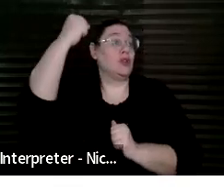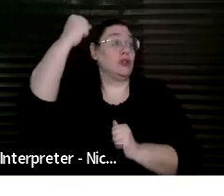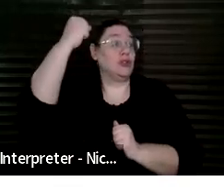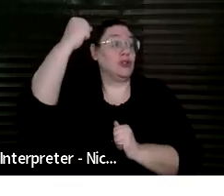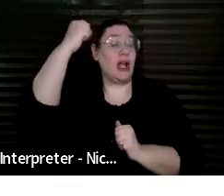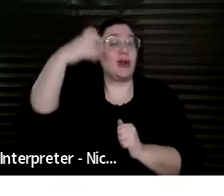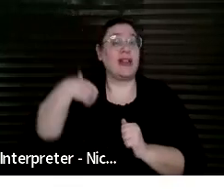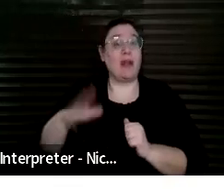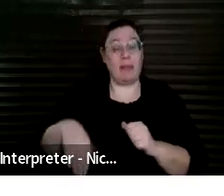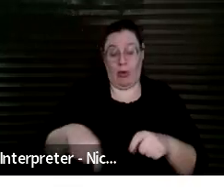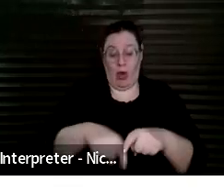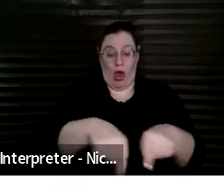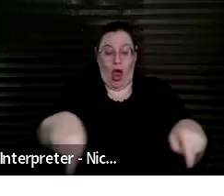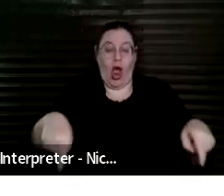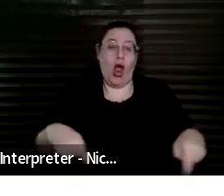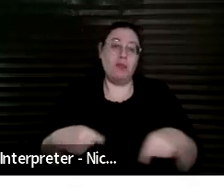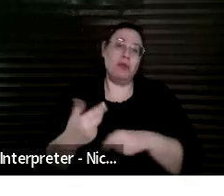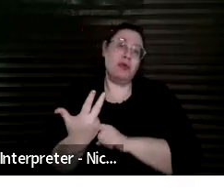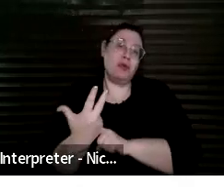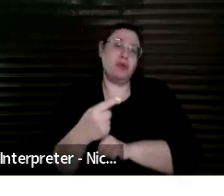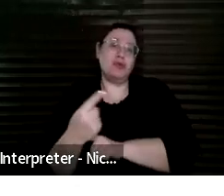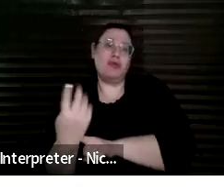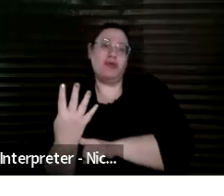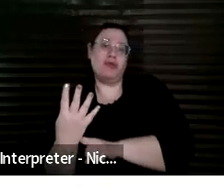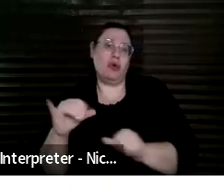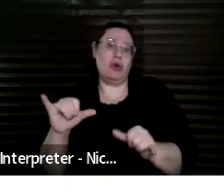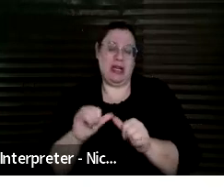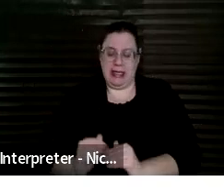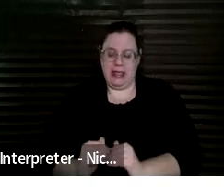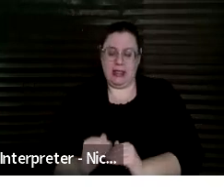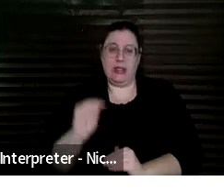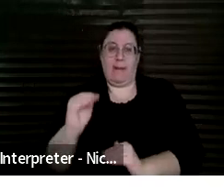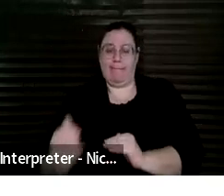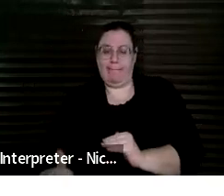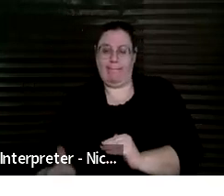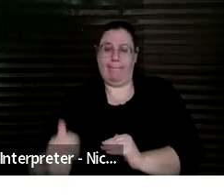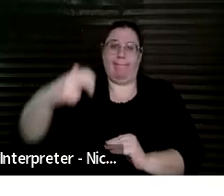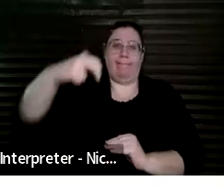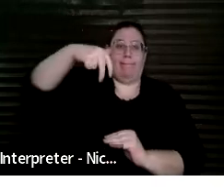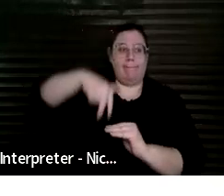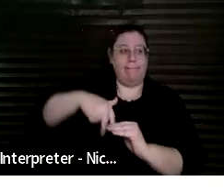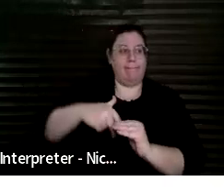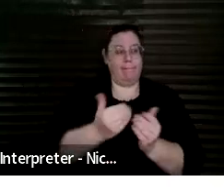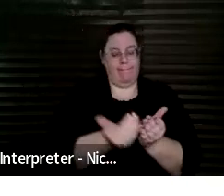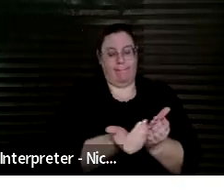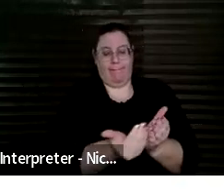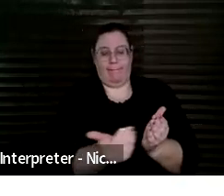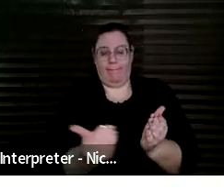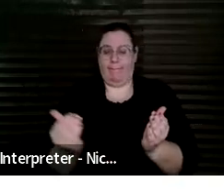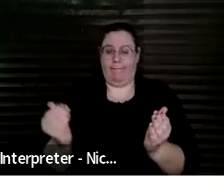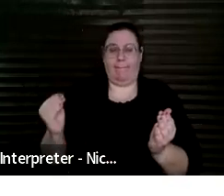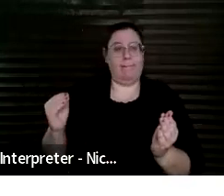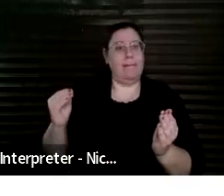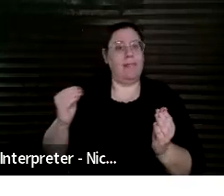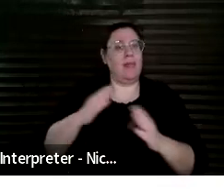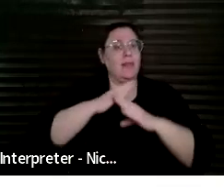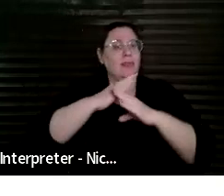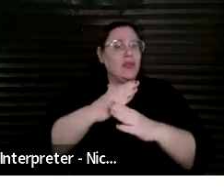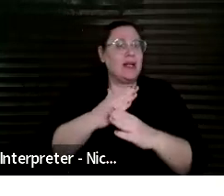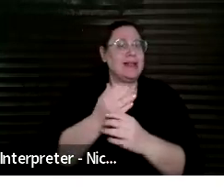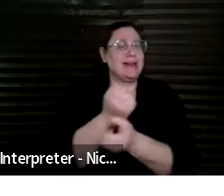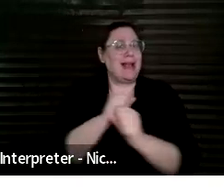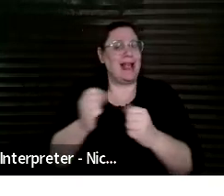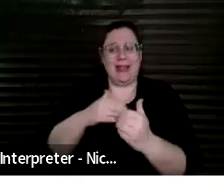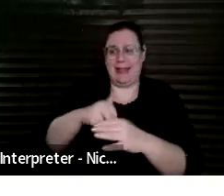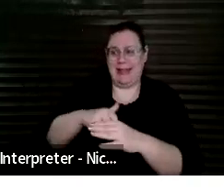base that has a 3 or 4-inch raised threshold, creating a curve that can obstruct safe and easy entry